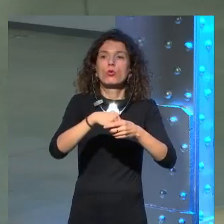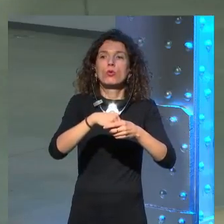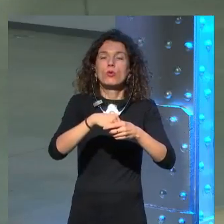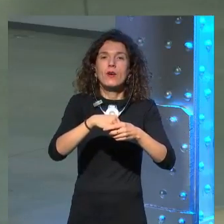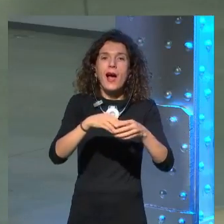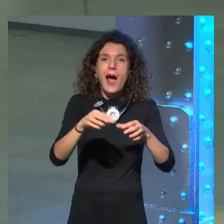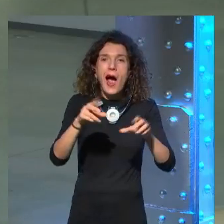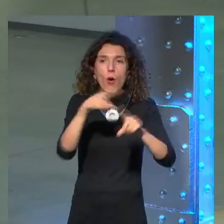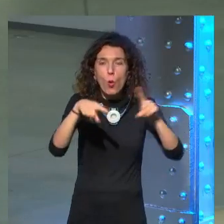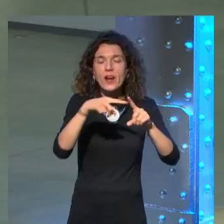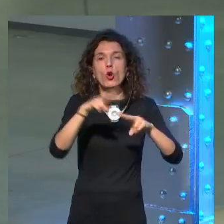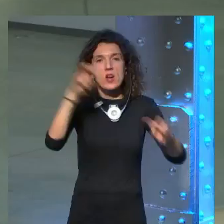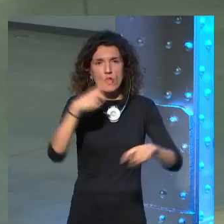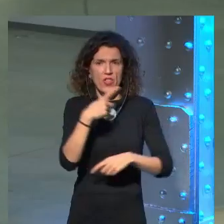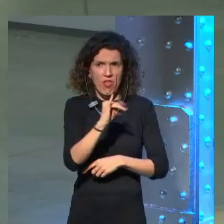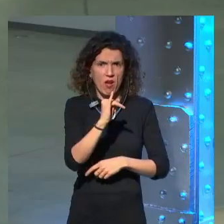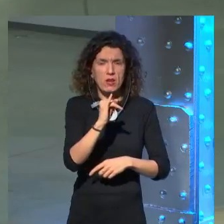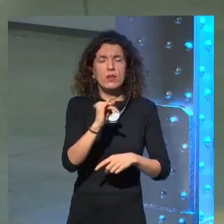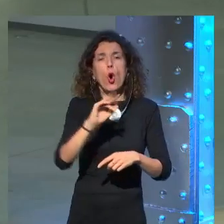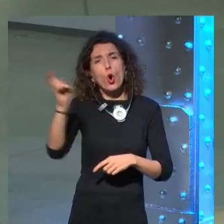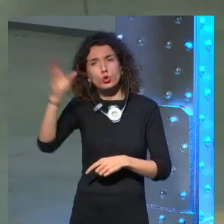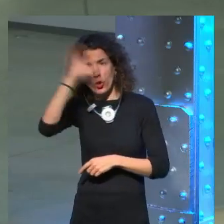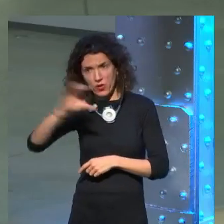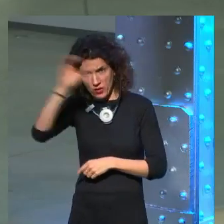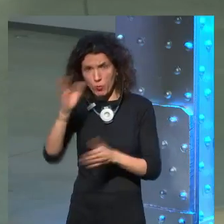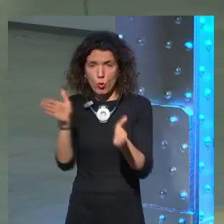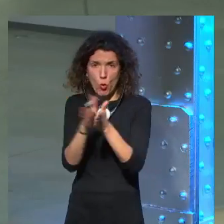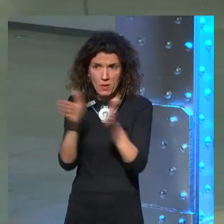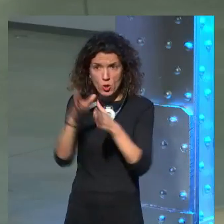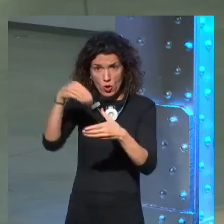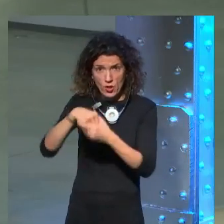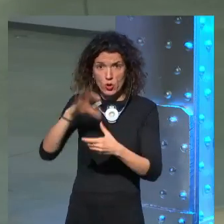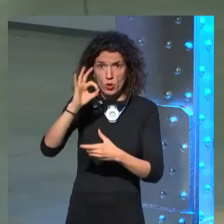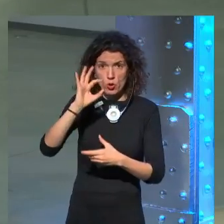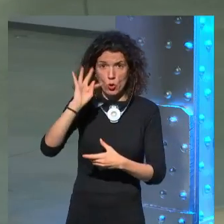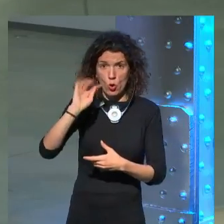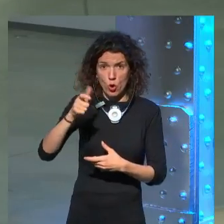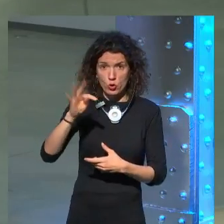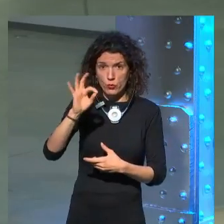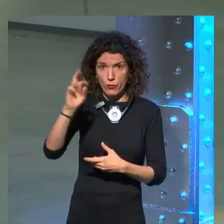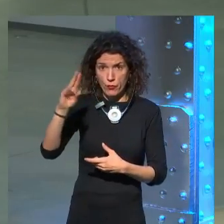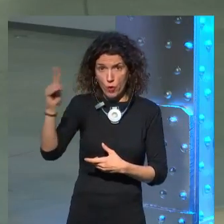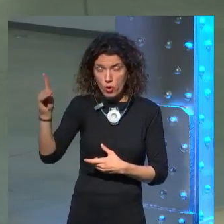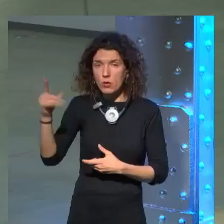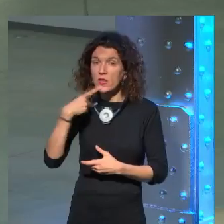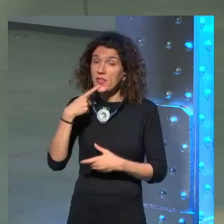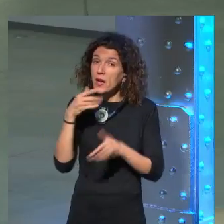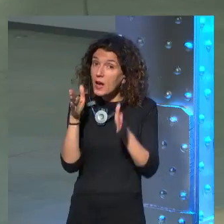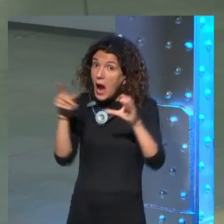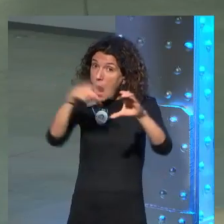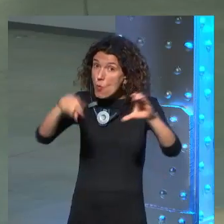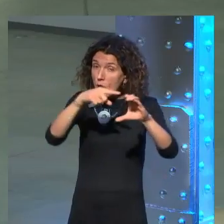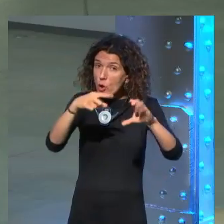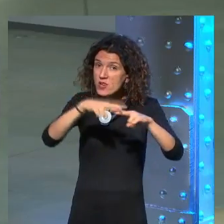But others, like Roger Penrose, my colleague in Oxford, he believes that black holes actually can kind of